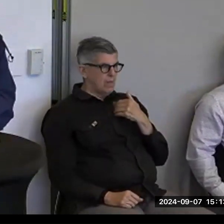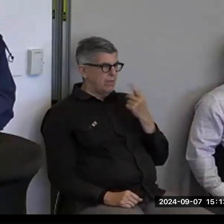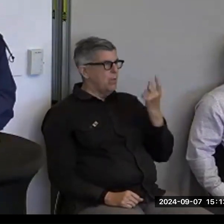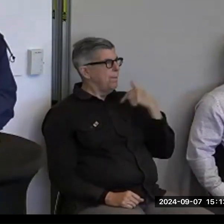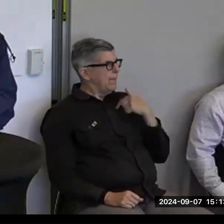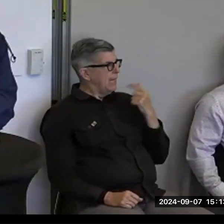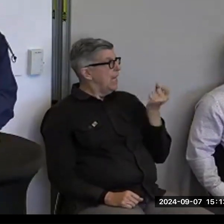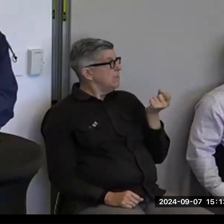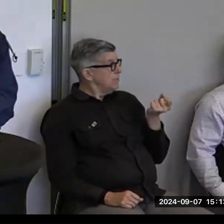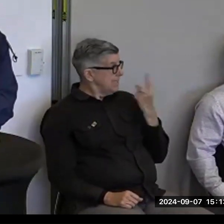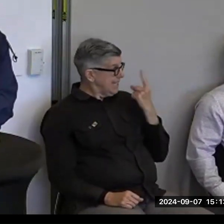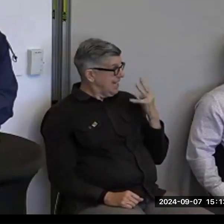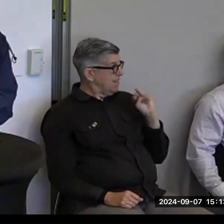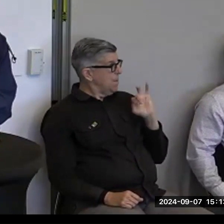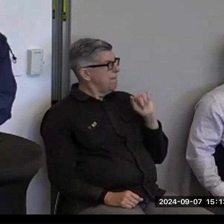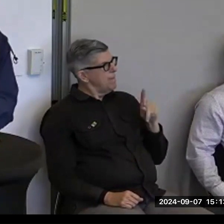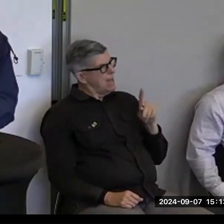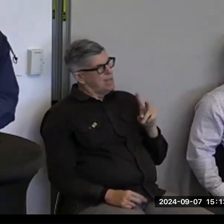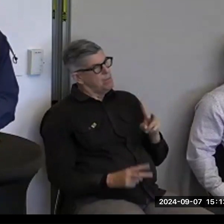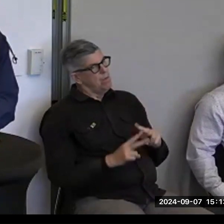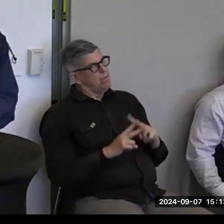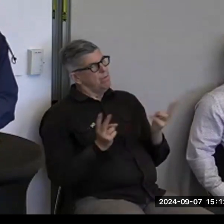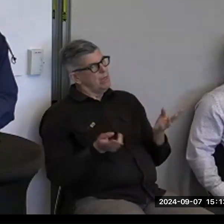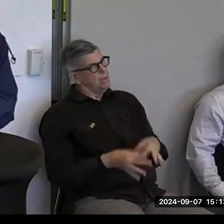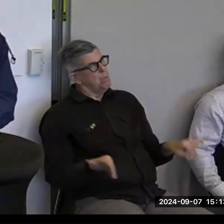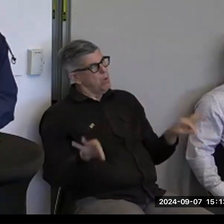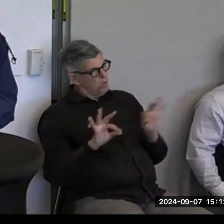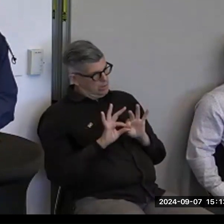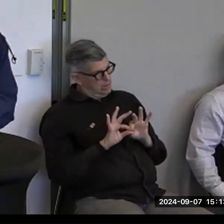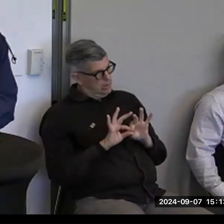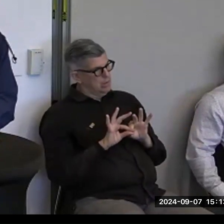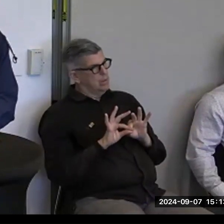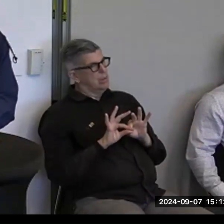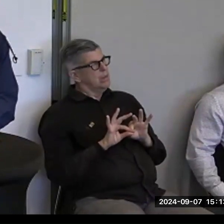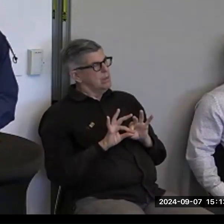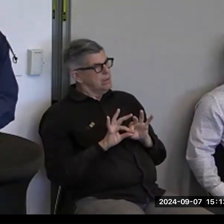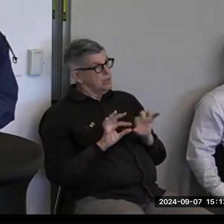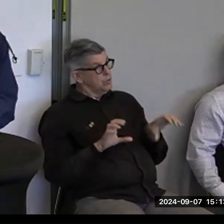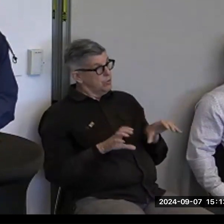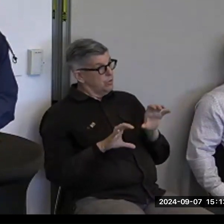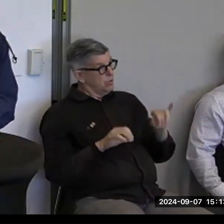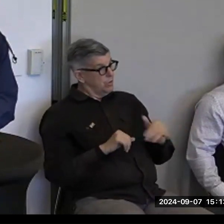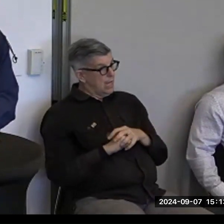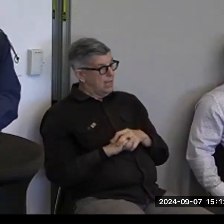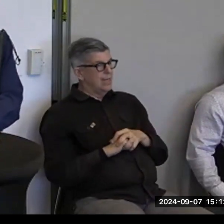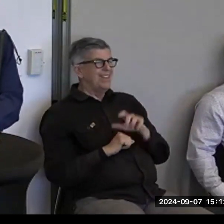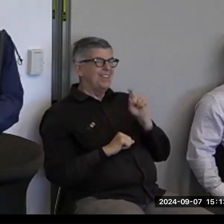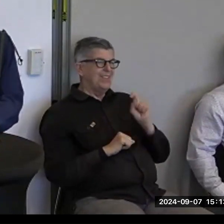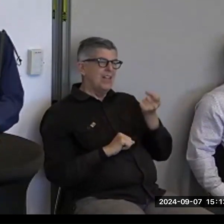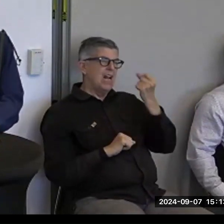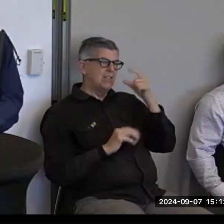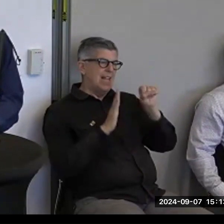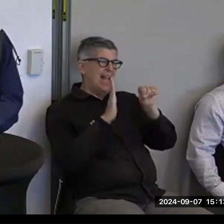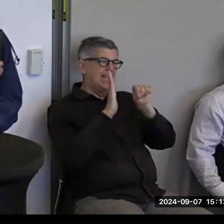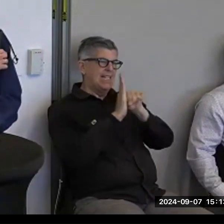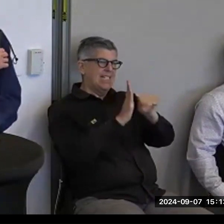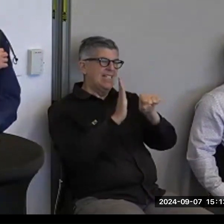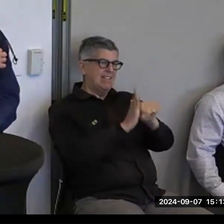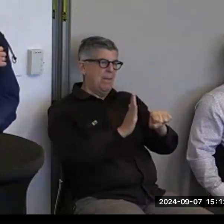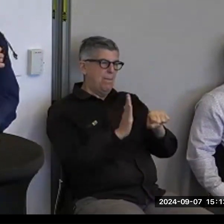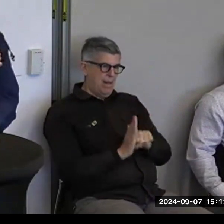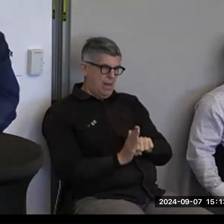map is very, very important. And to do that, you need to know the symbols. You need to know